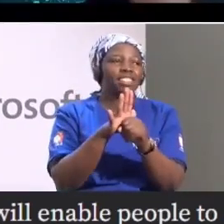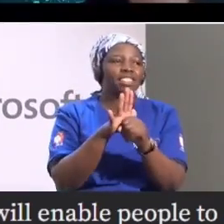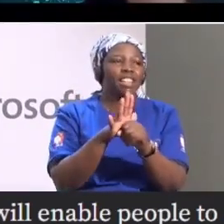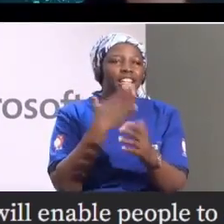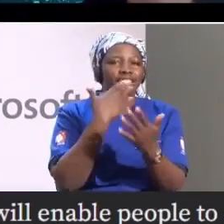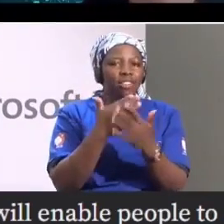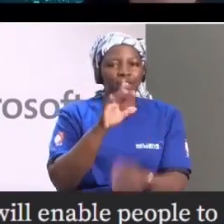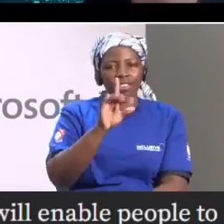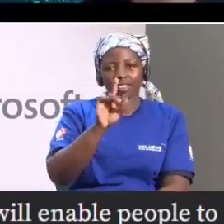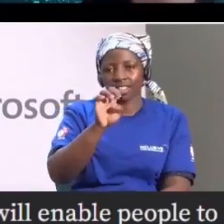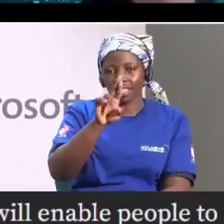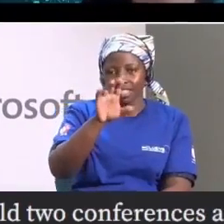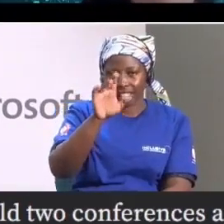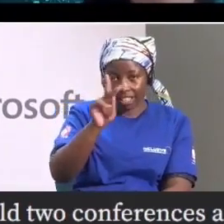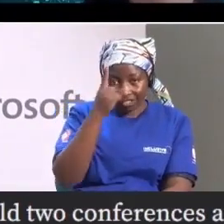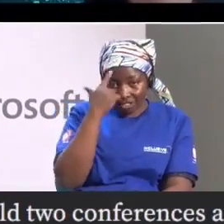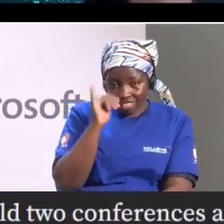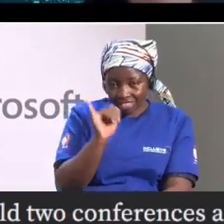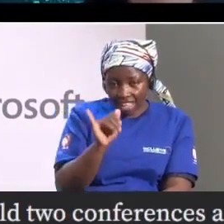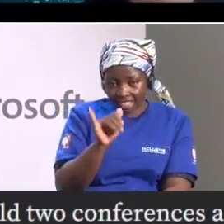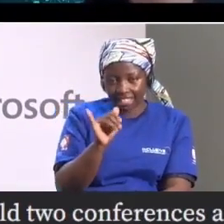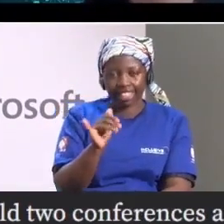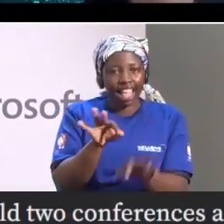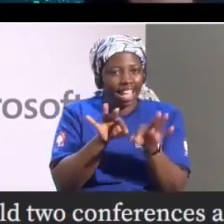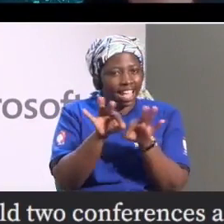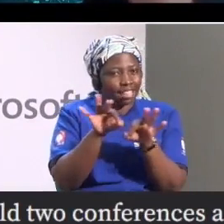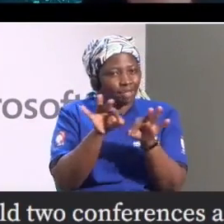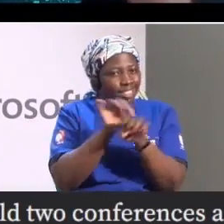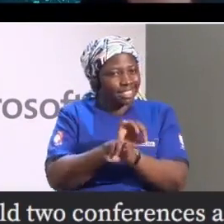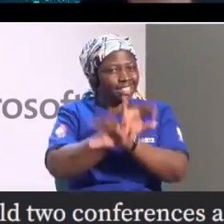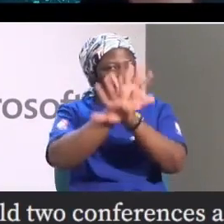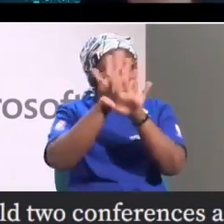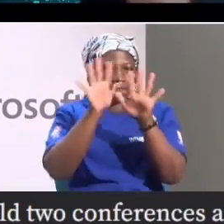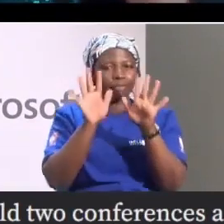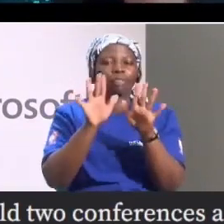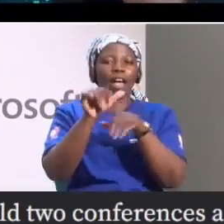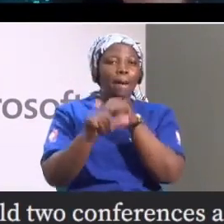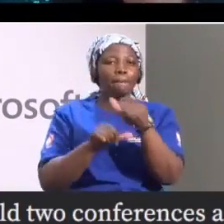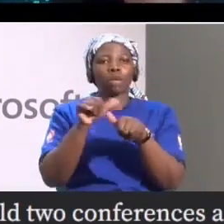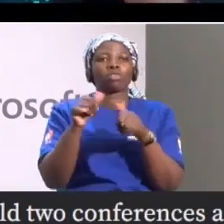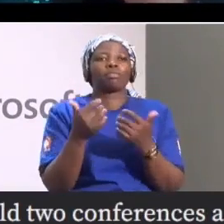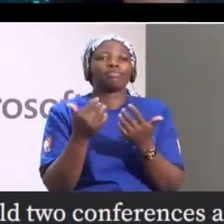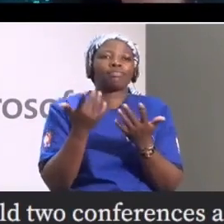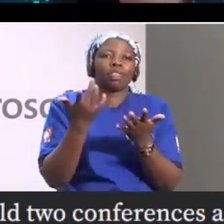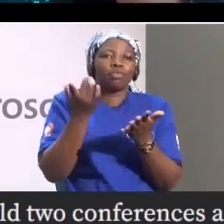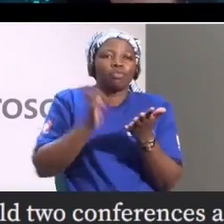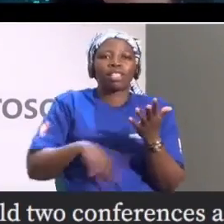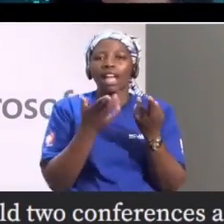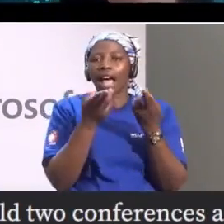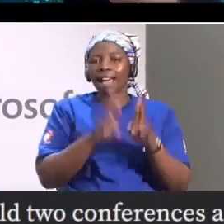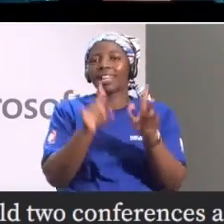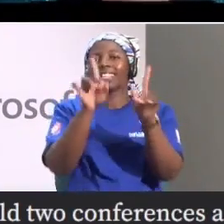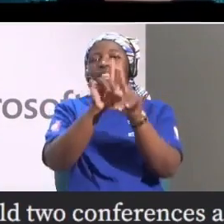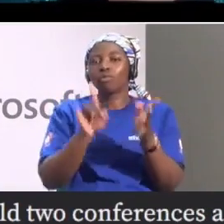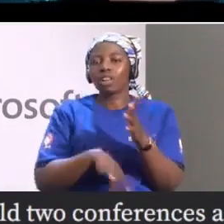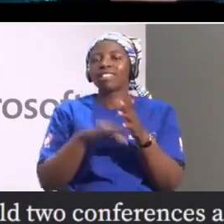for such an elaborate outline of what is taking place and what